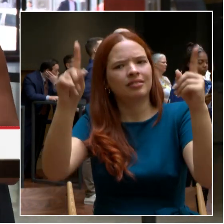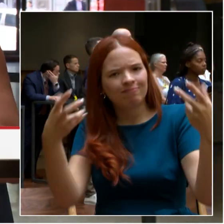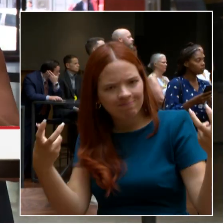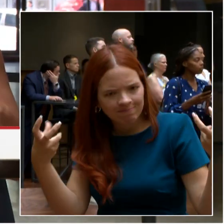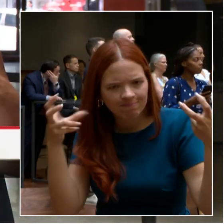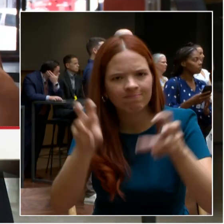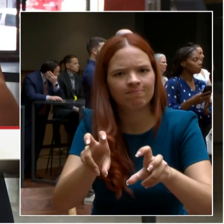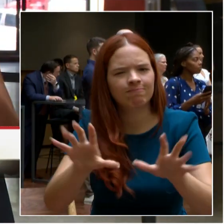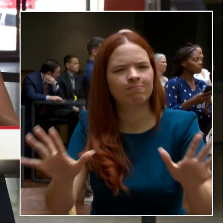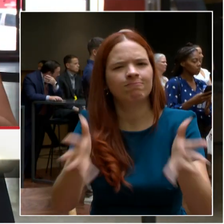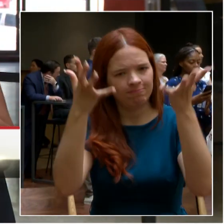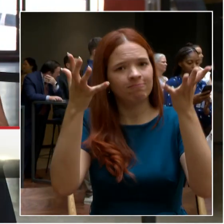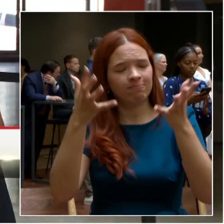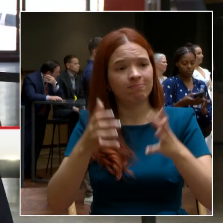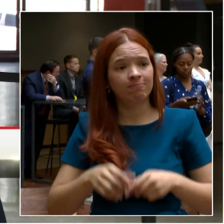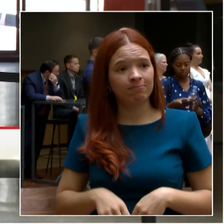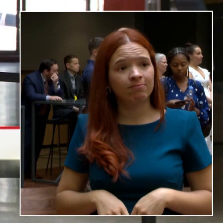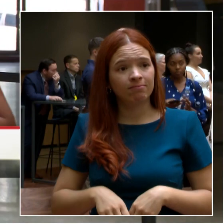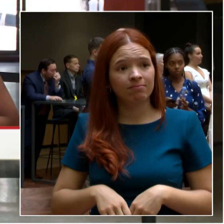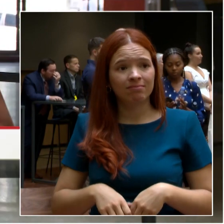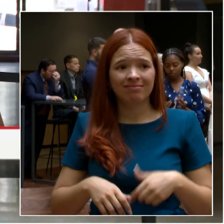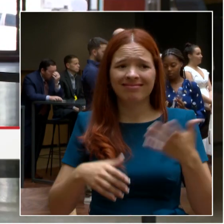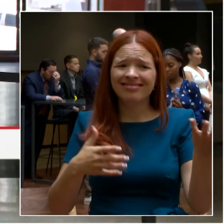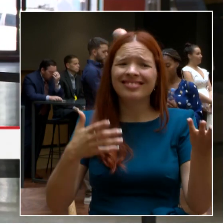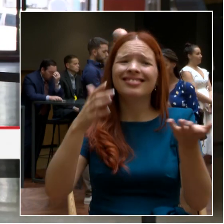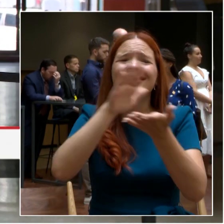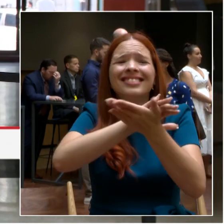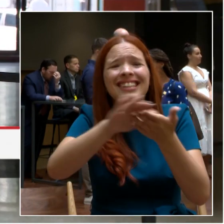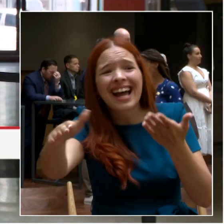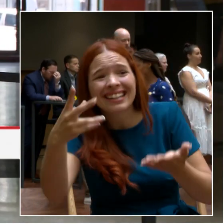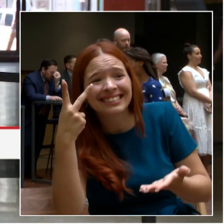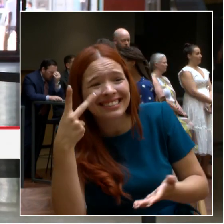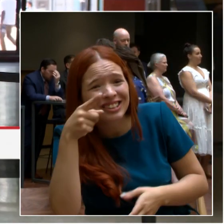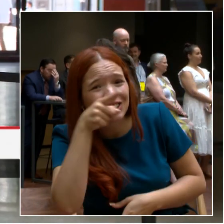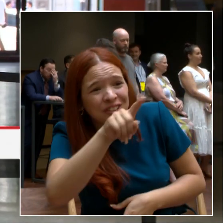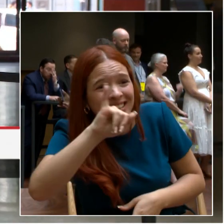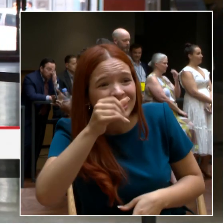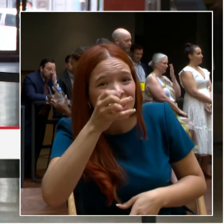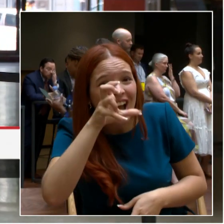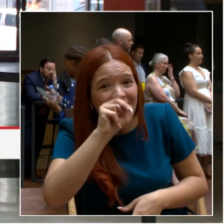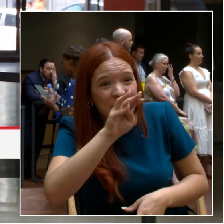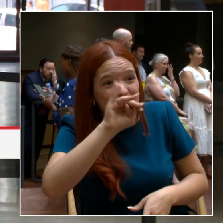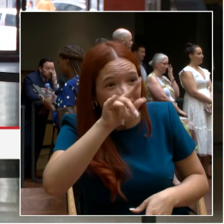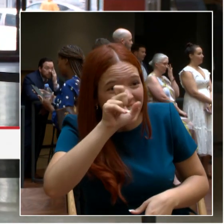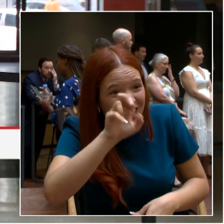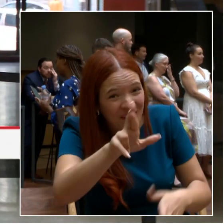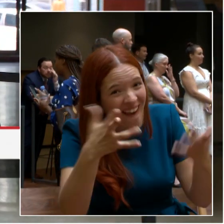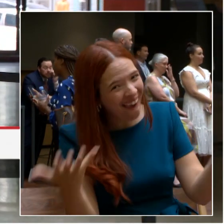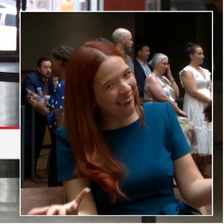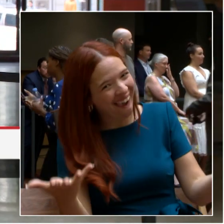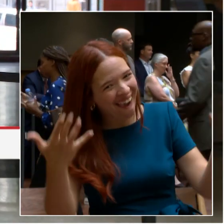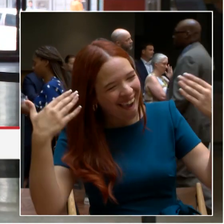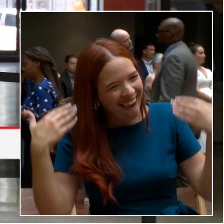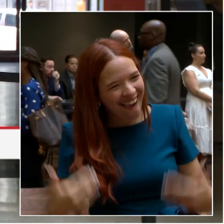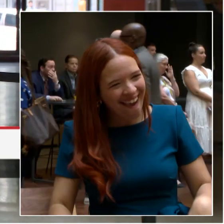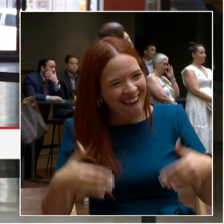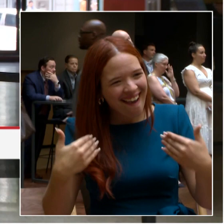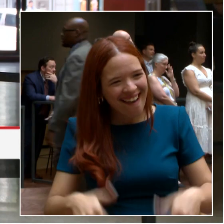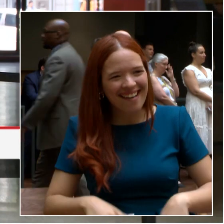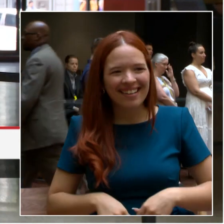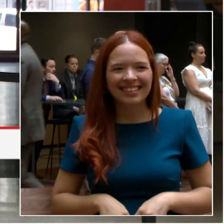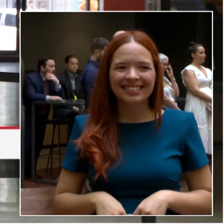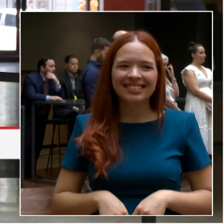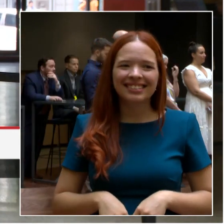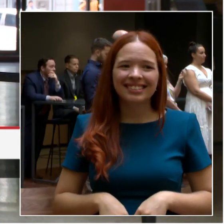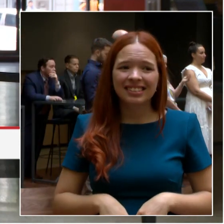especially today, as we talk about bringing our workers back to the downtown. If you're interested in seeing